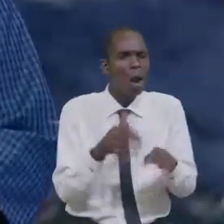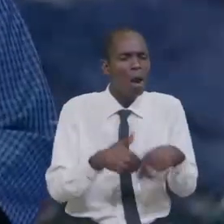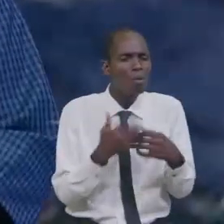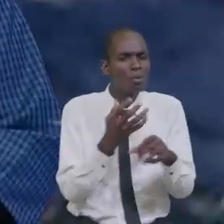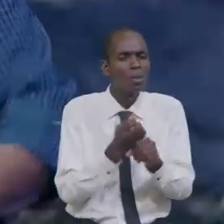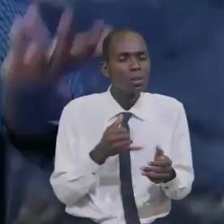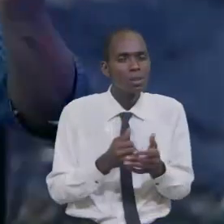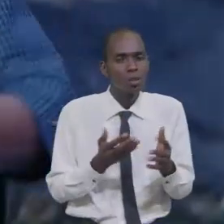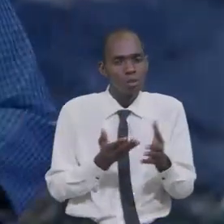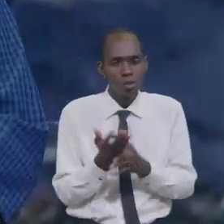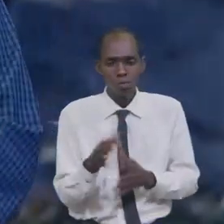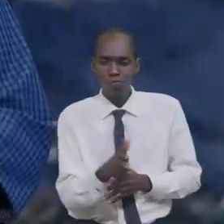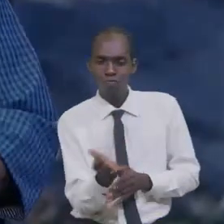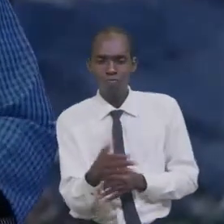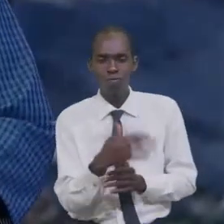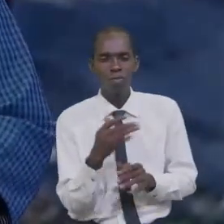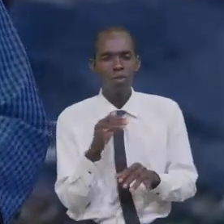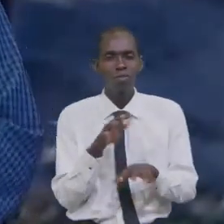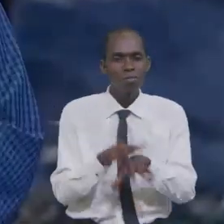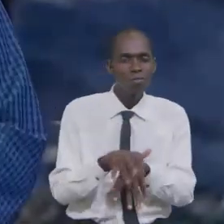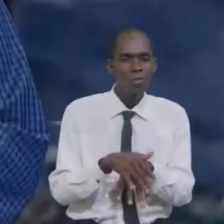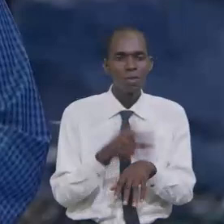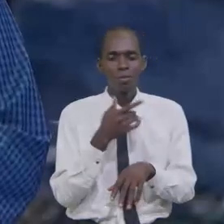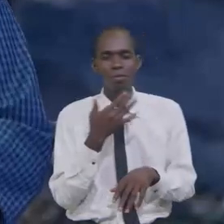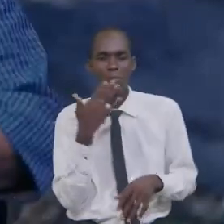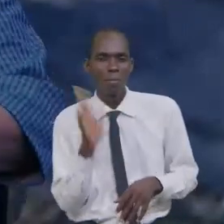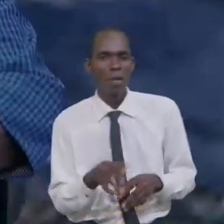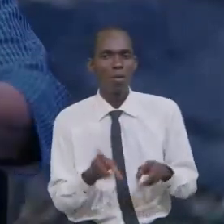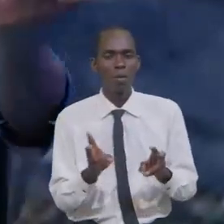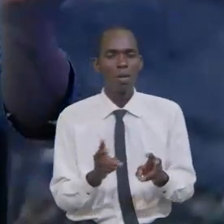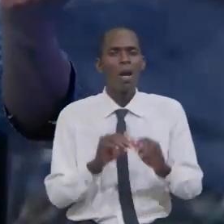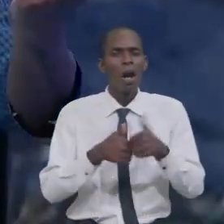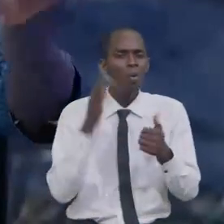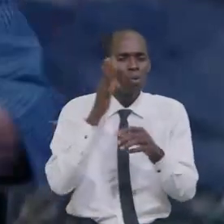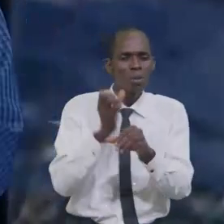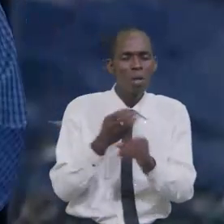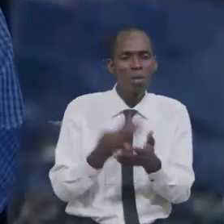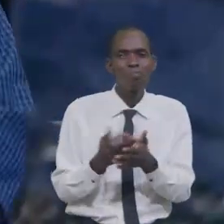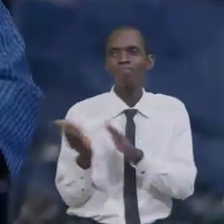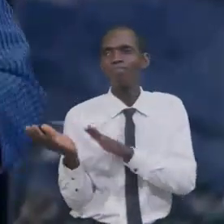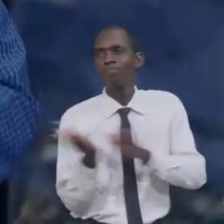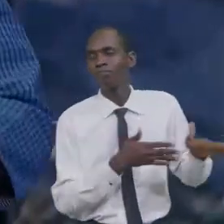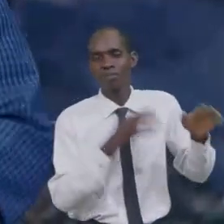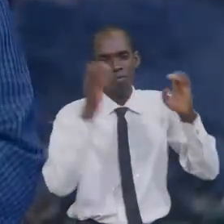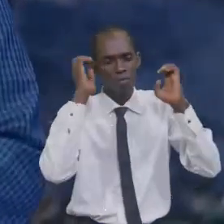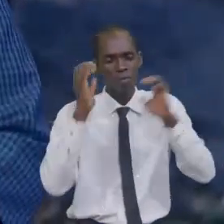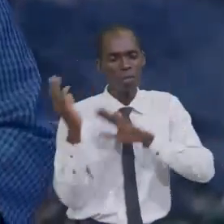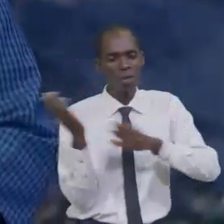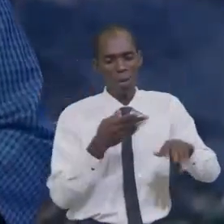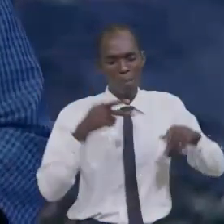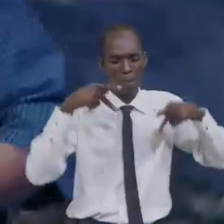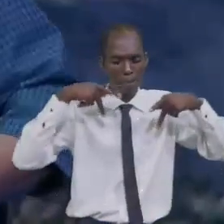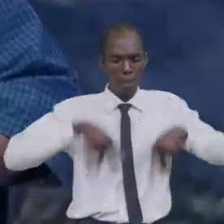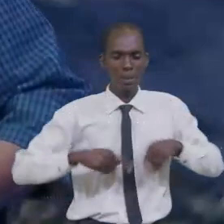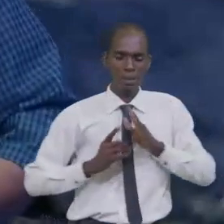corners. Money. How will you get that? Abandon education. Abandon personal development. And get to